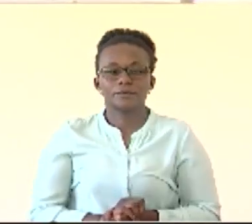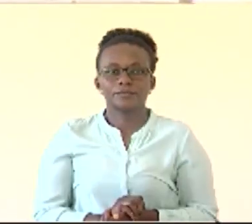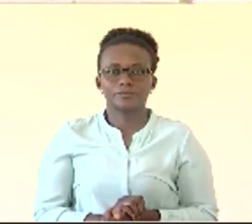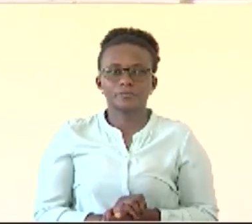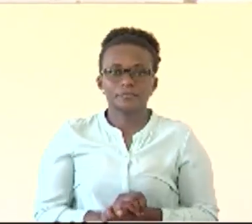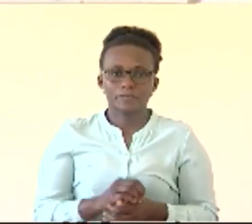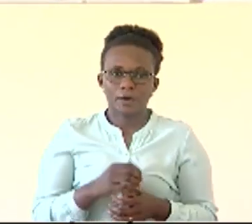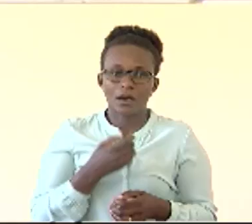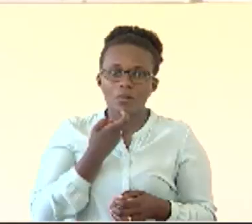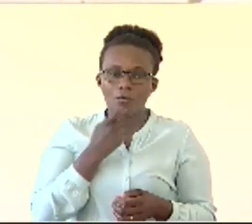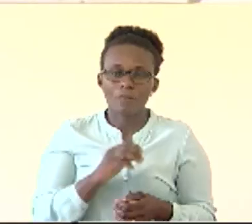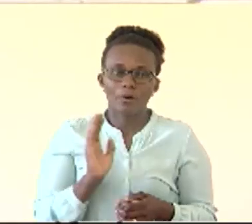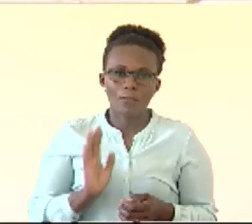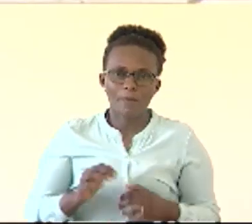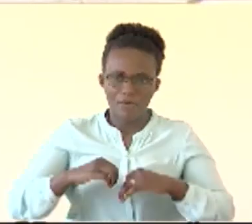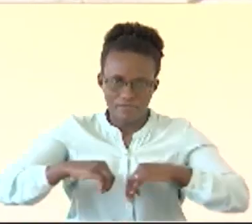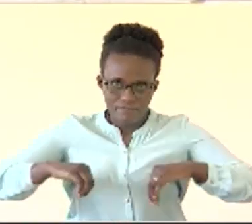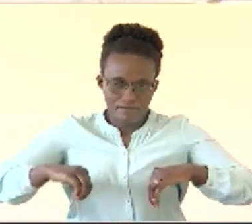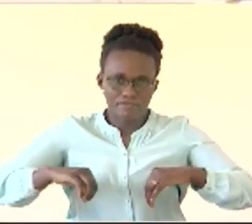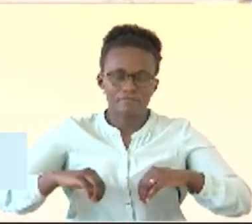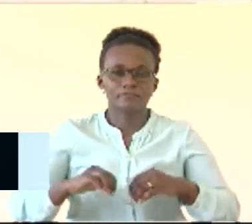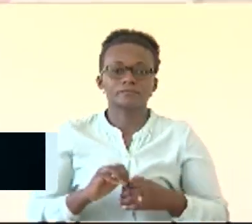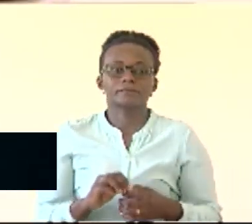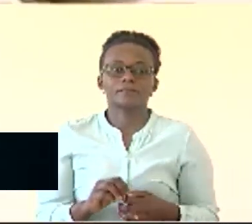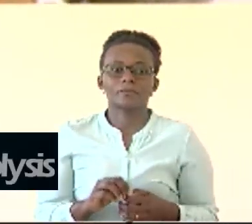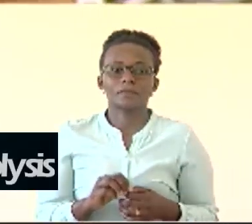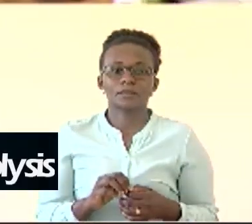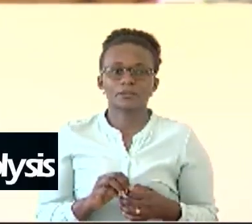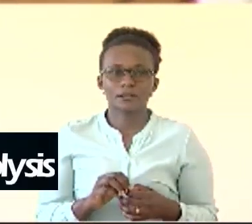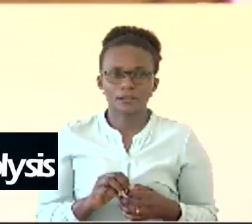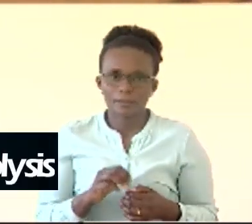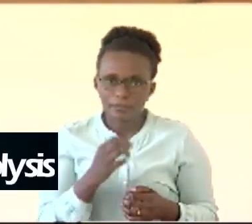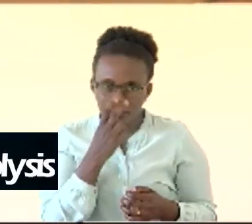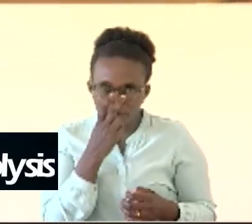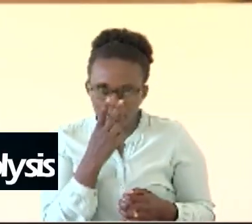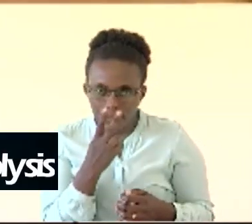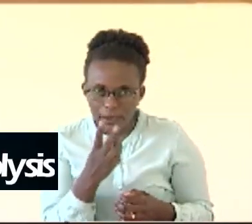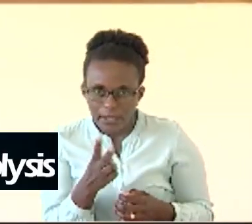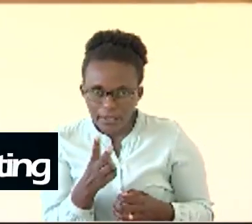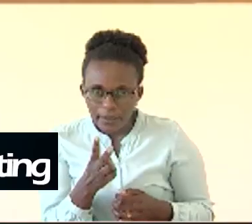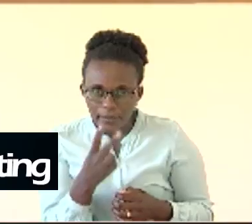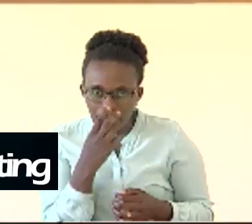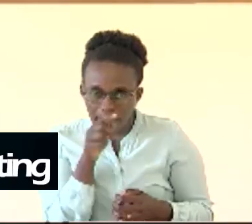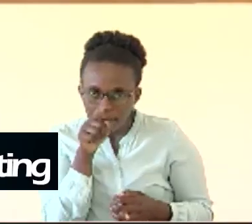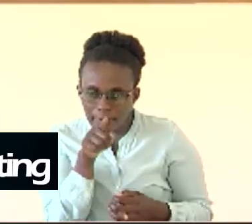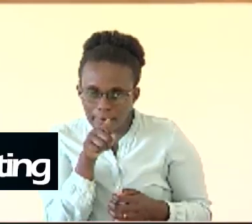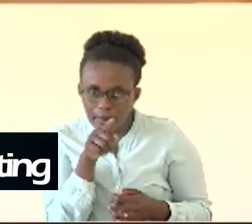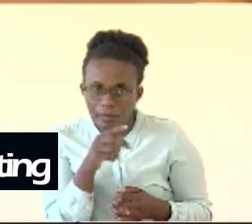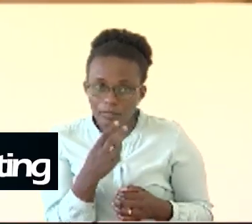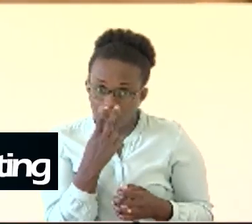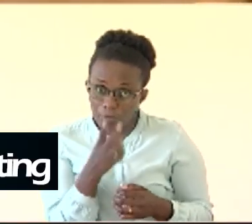passing. The switch is already on. What is happening? Just look at inside. When you look inside there,